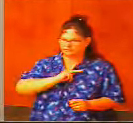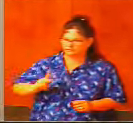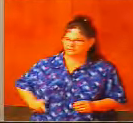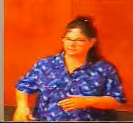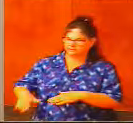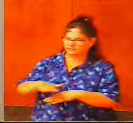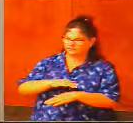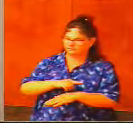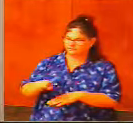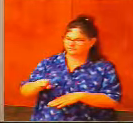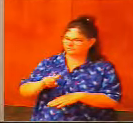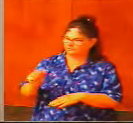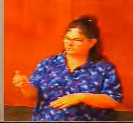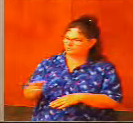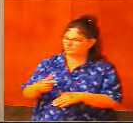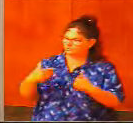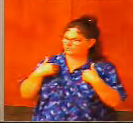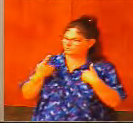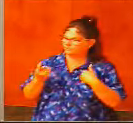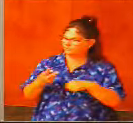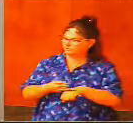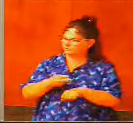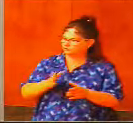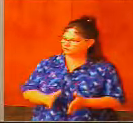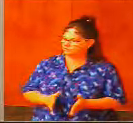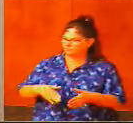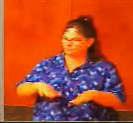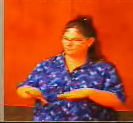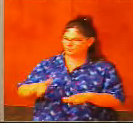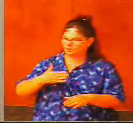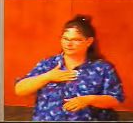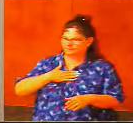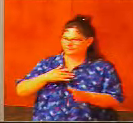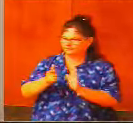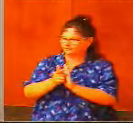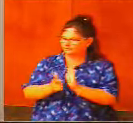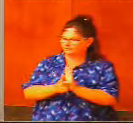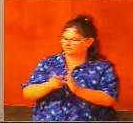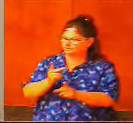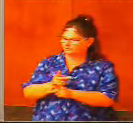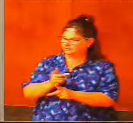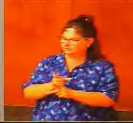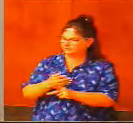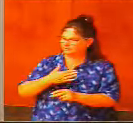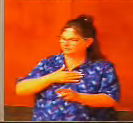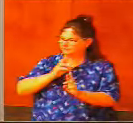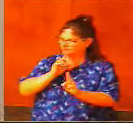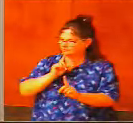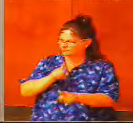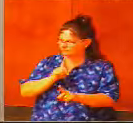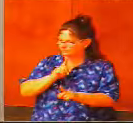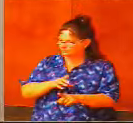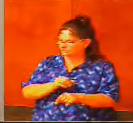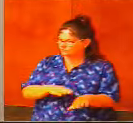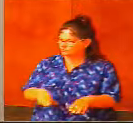all have one shepherd. They shall also walk in my judgments and observe my statutes and do